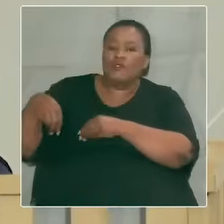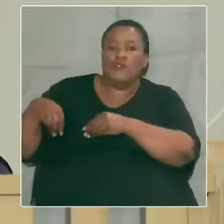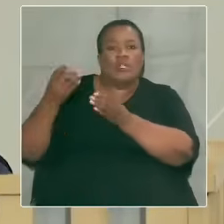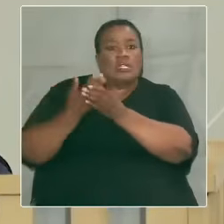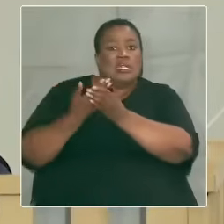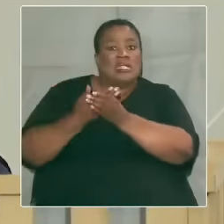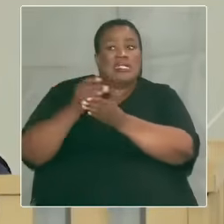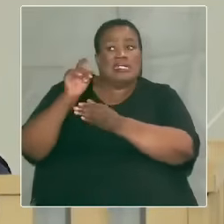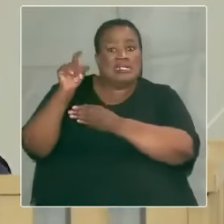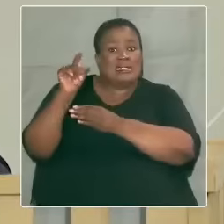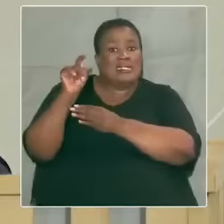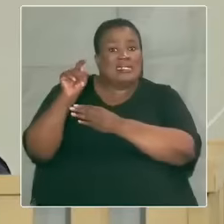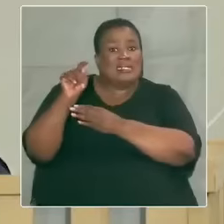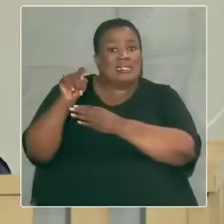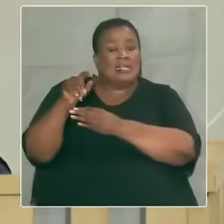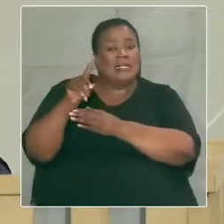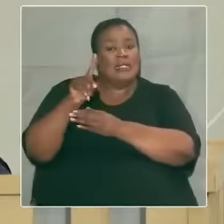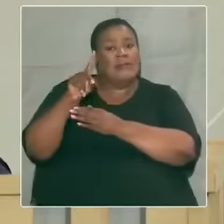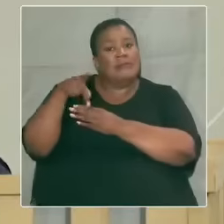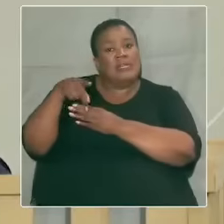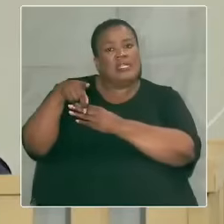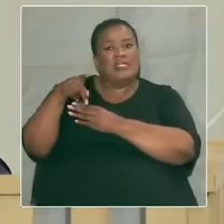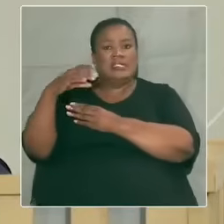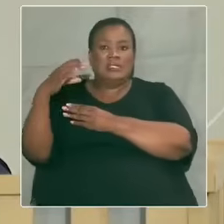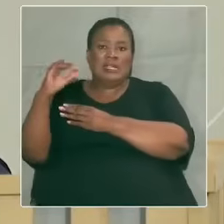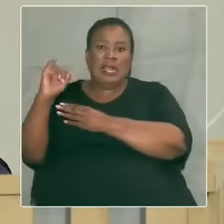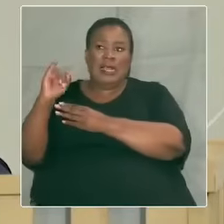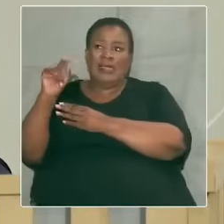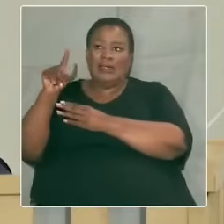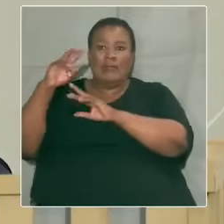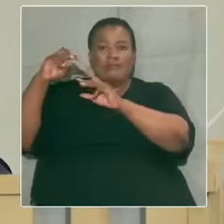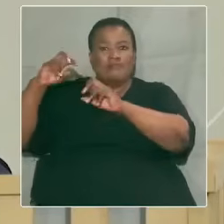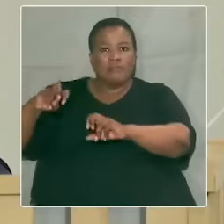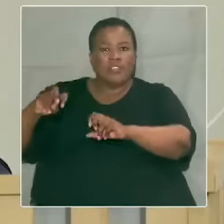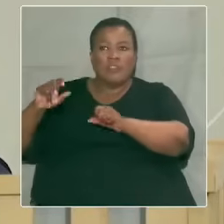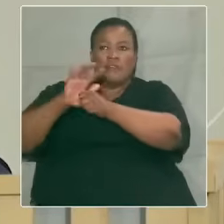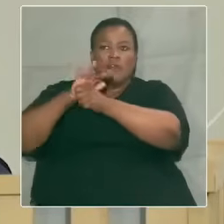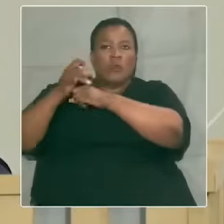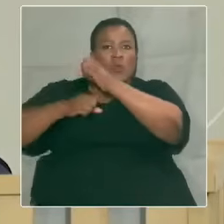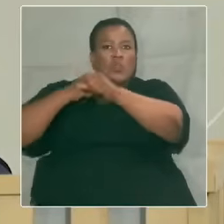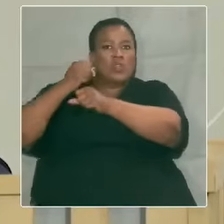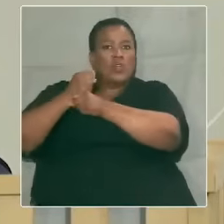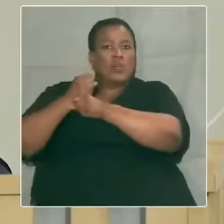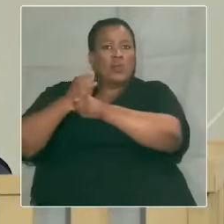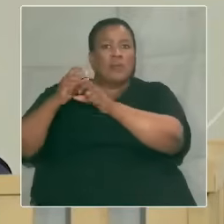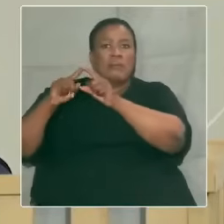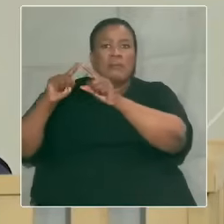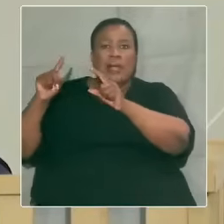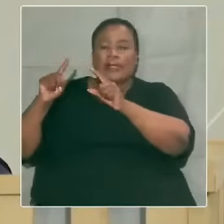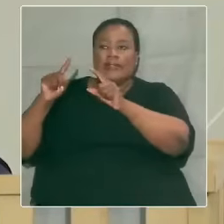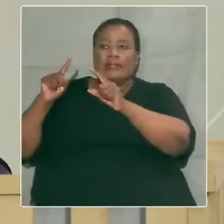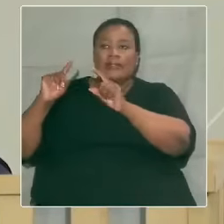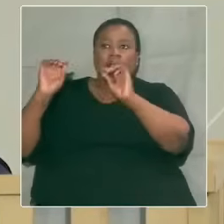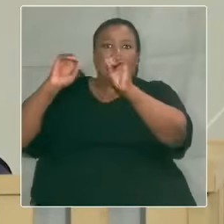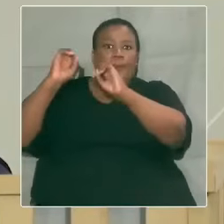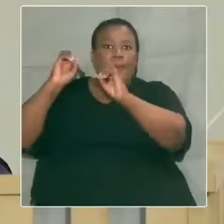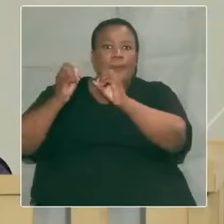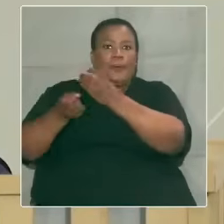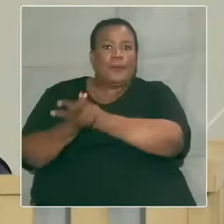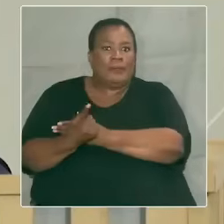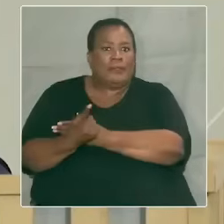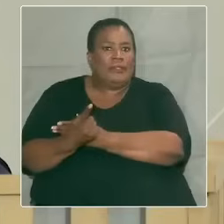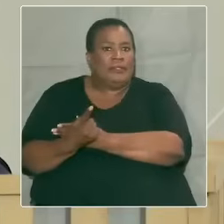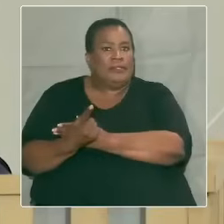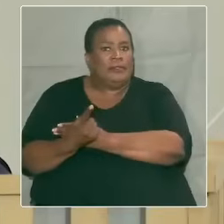Hare, the DPCI has been investigating them for more than a year. And we haven't had a